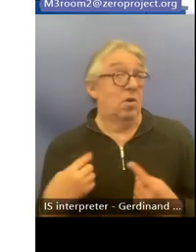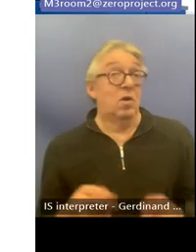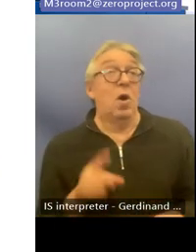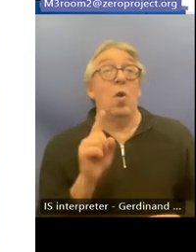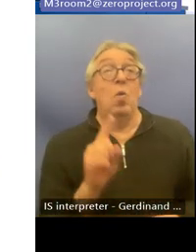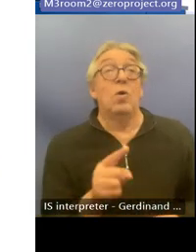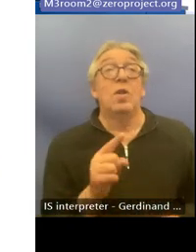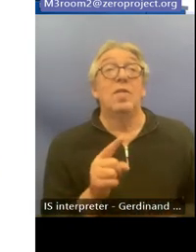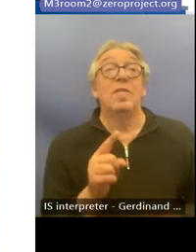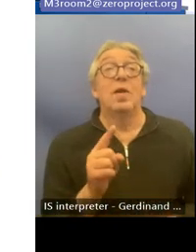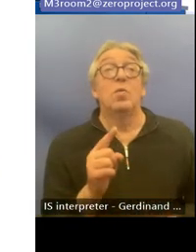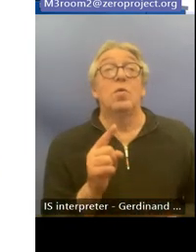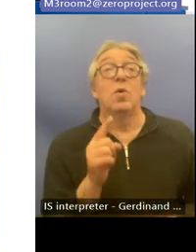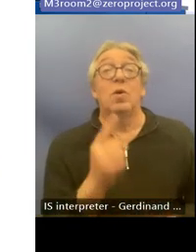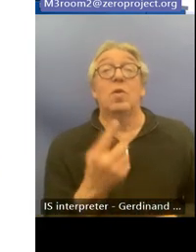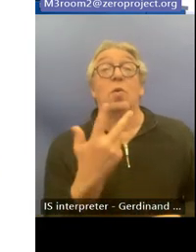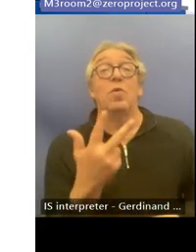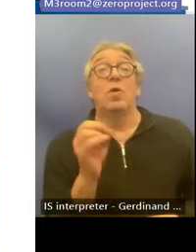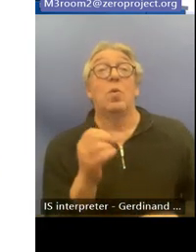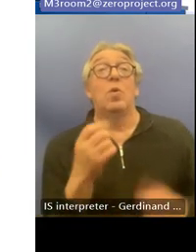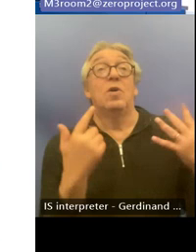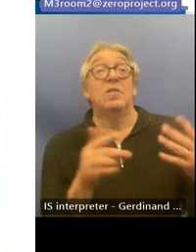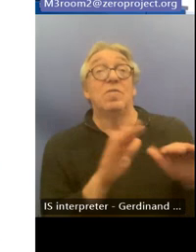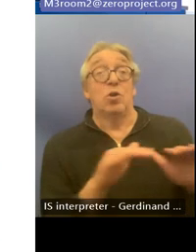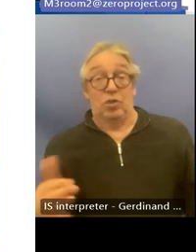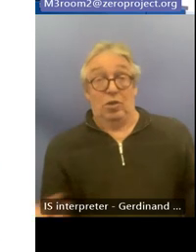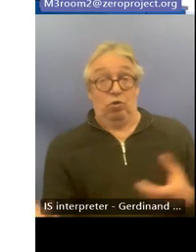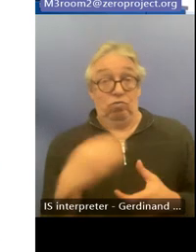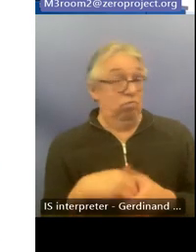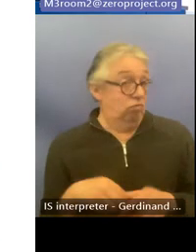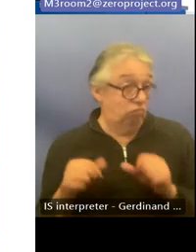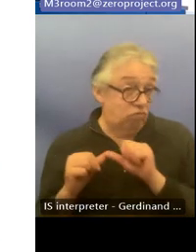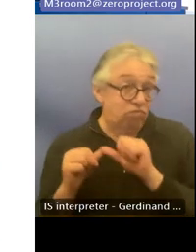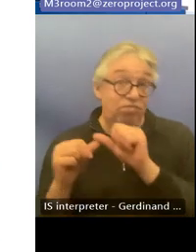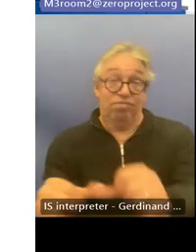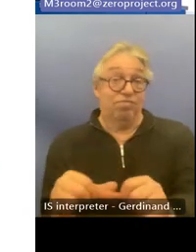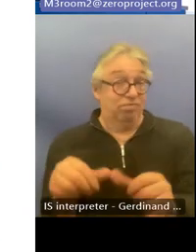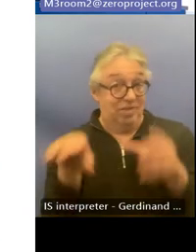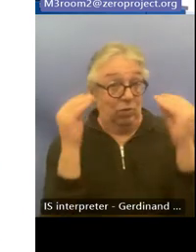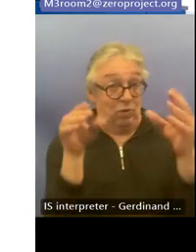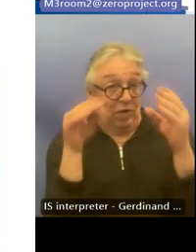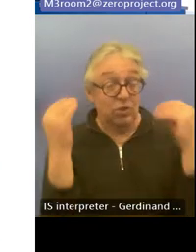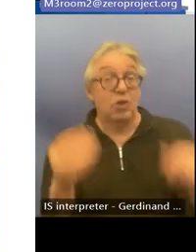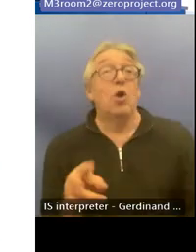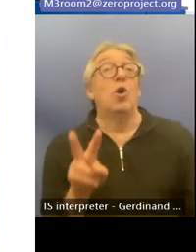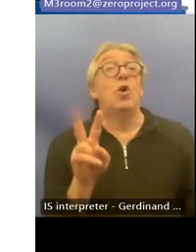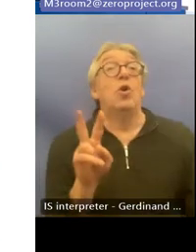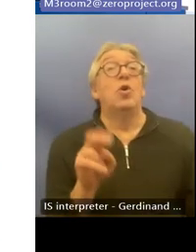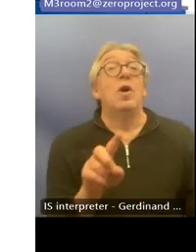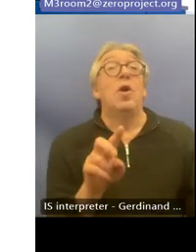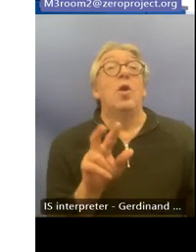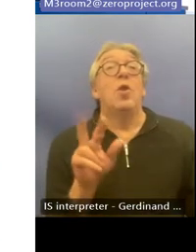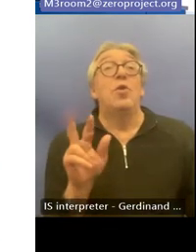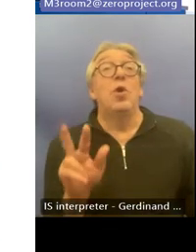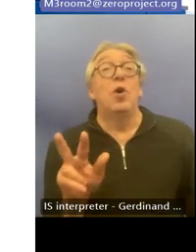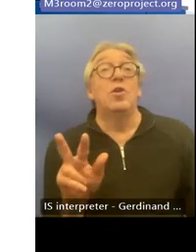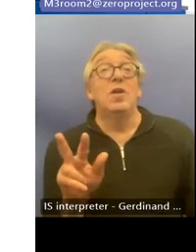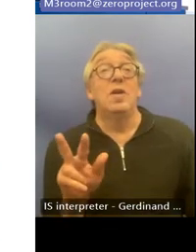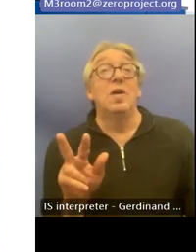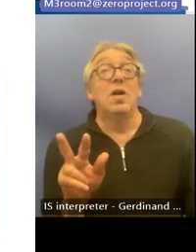1,307 children who are really enrolled and continue their education. In 2013, this education program,